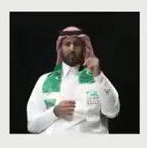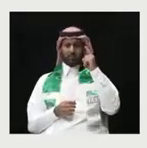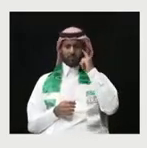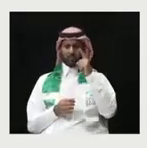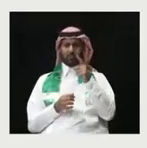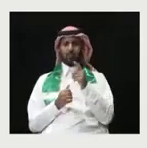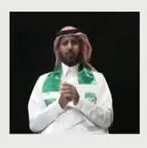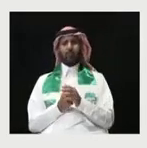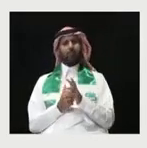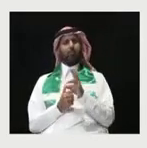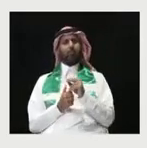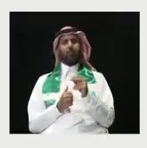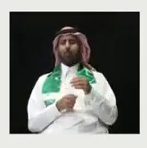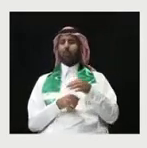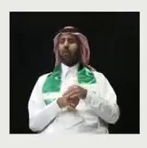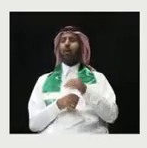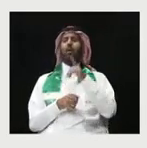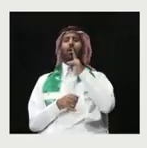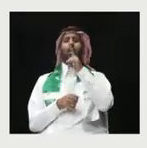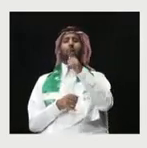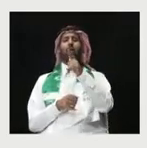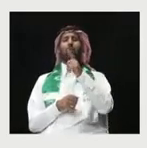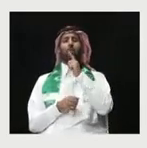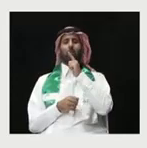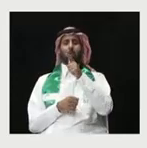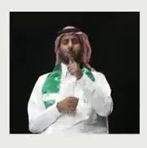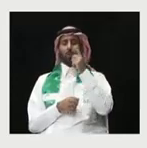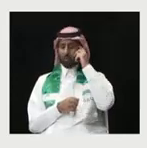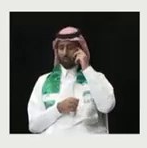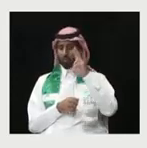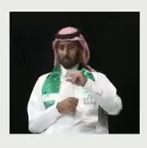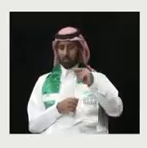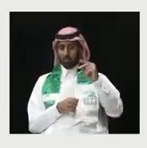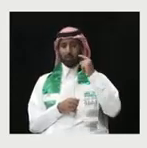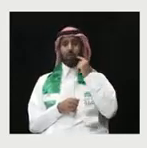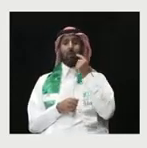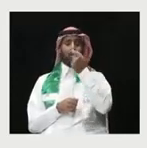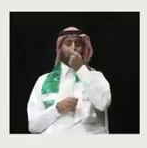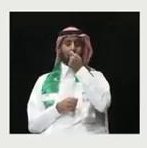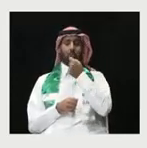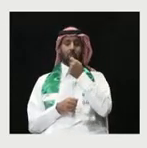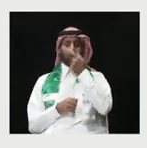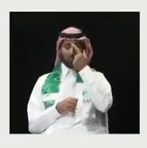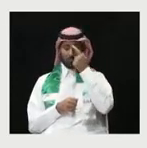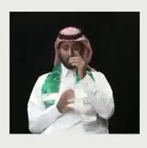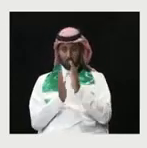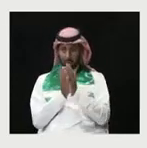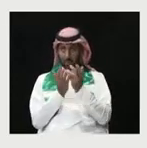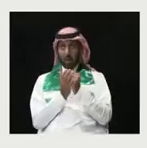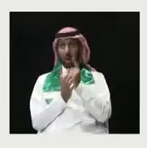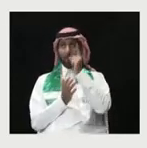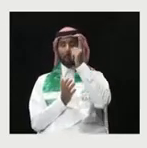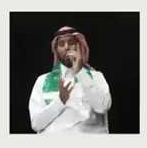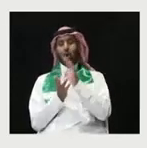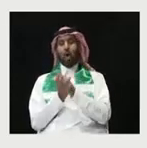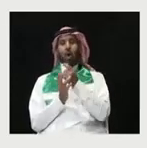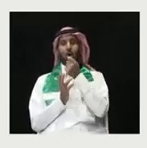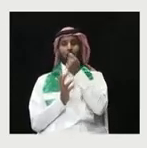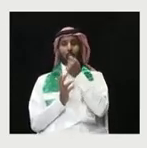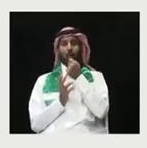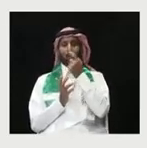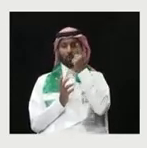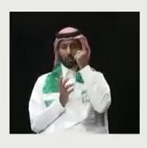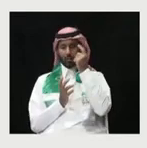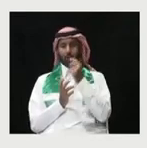For language. Holy Quran is the name of the holy book. Okay?